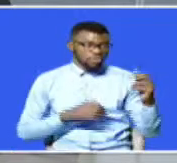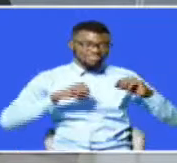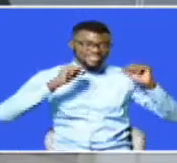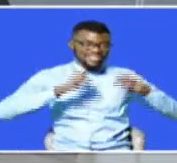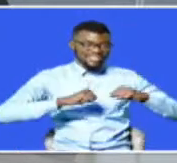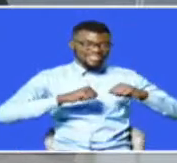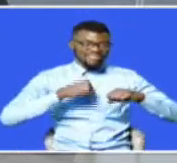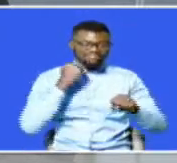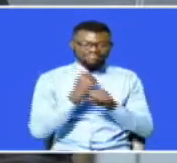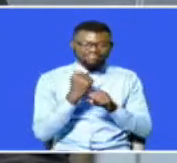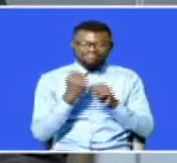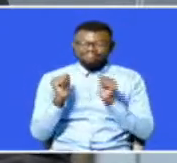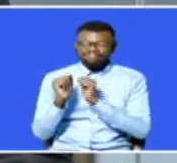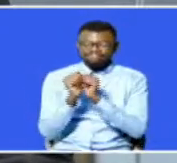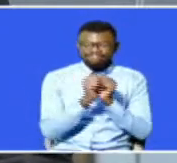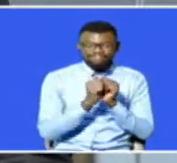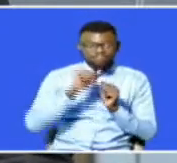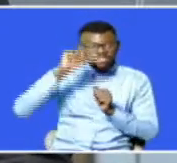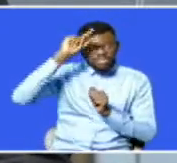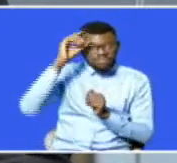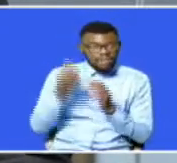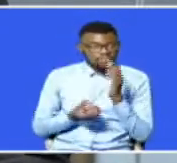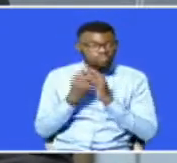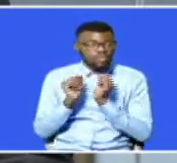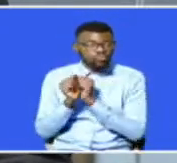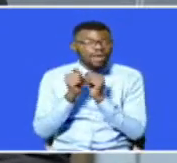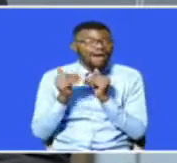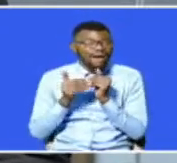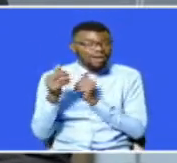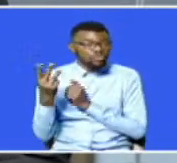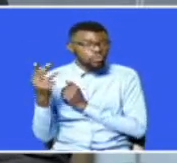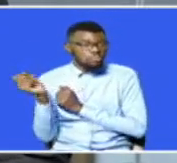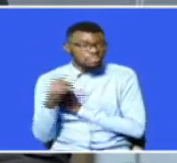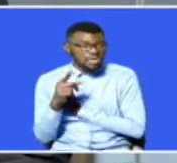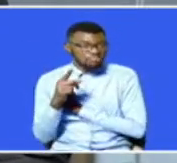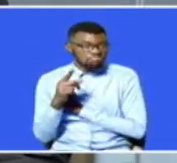hands in the quest to form a government in the next 2 months, as has been the case in previous general